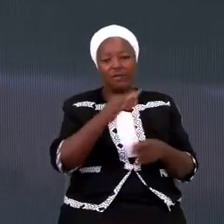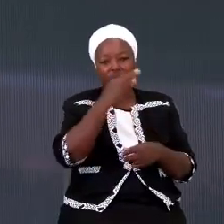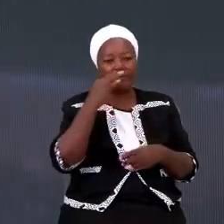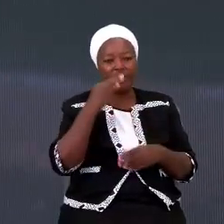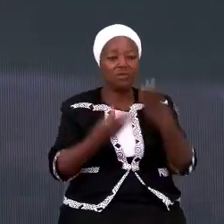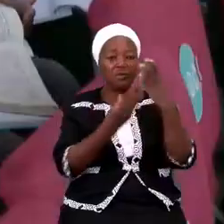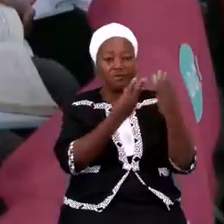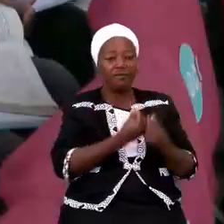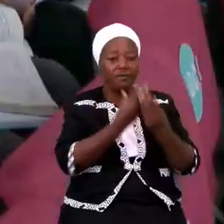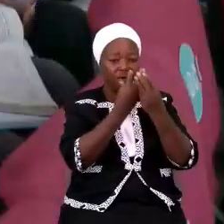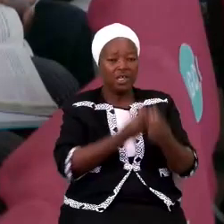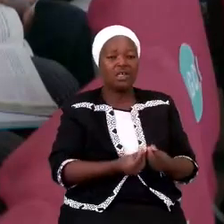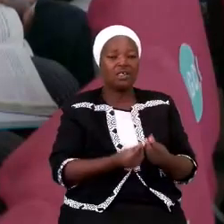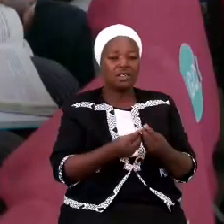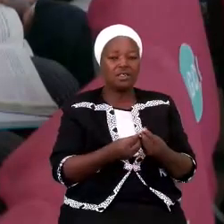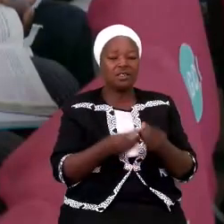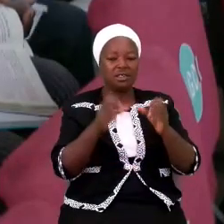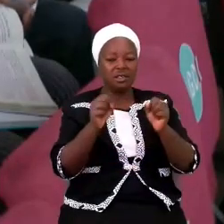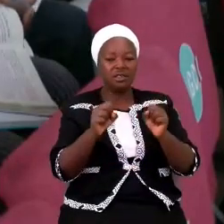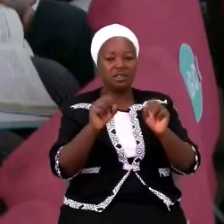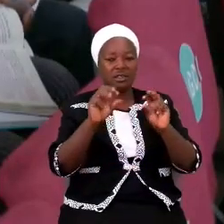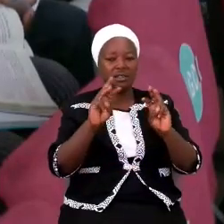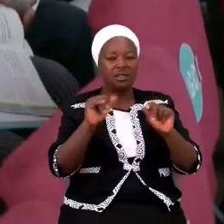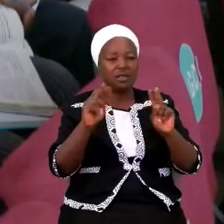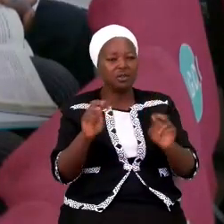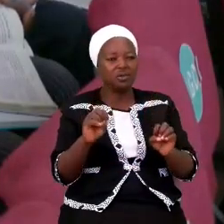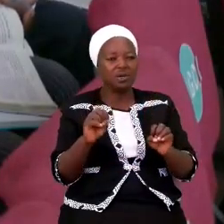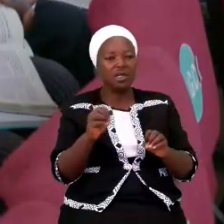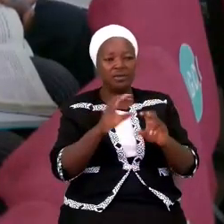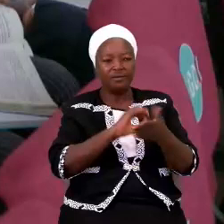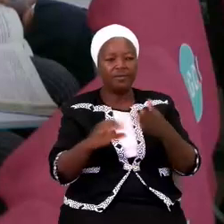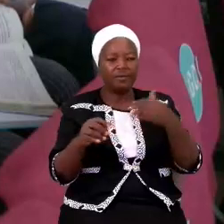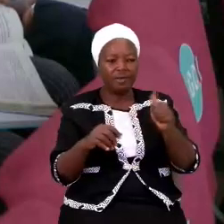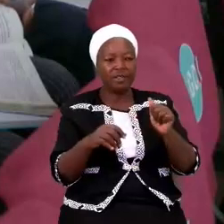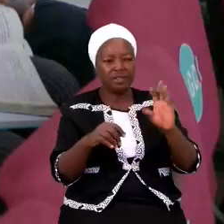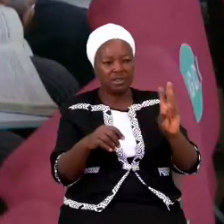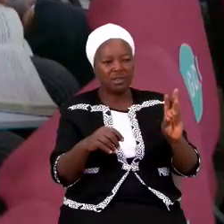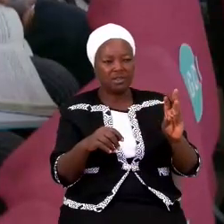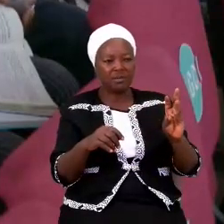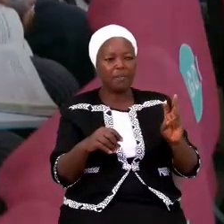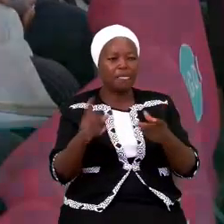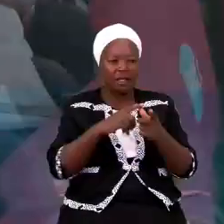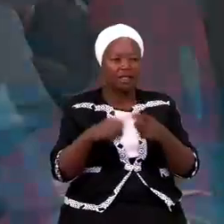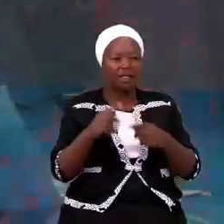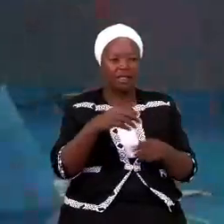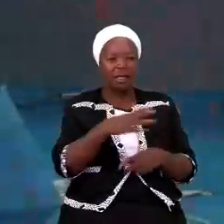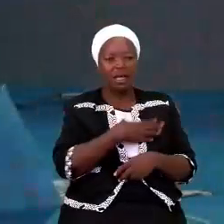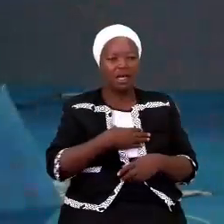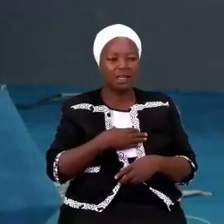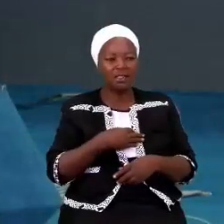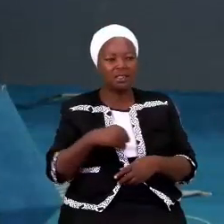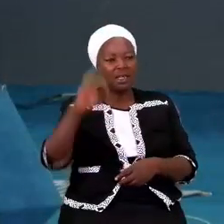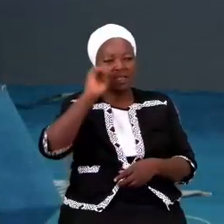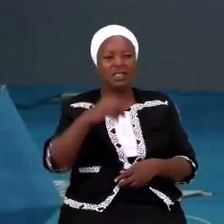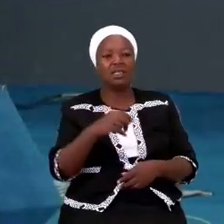he would have loved to feed himself, to be filled in his belly with the husks that the swine